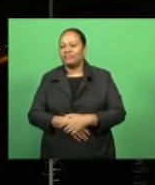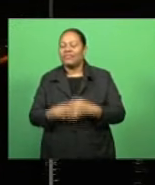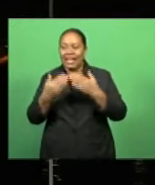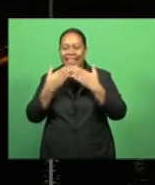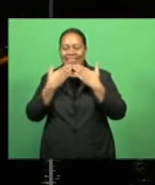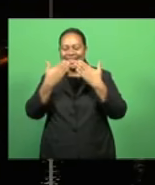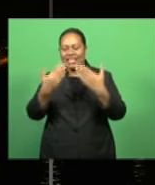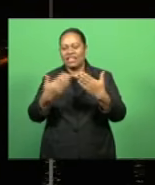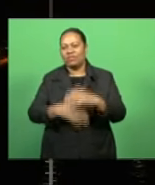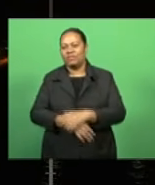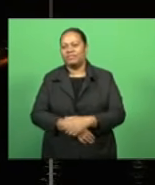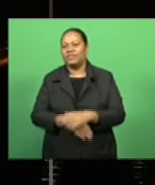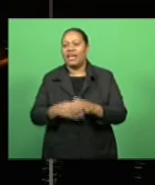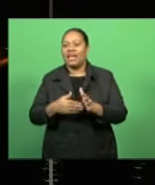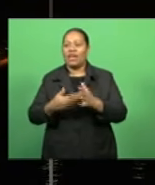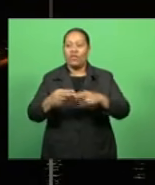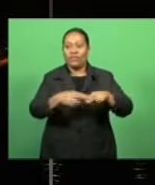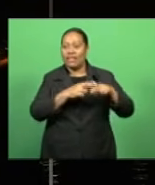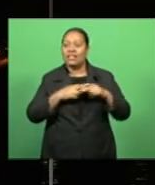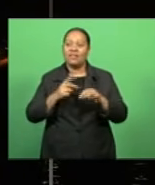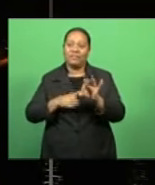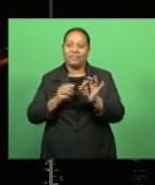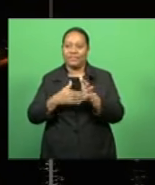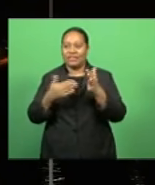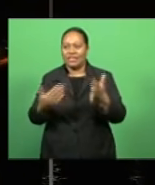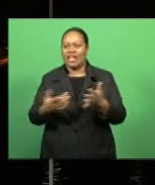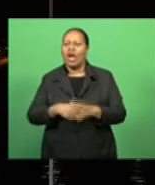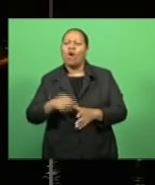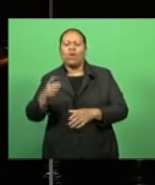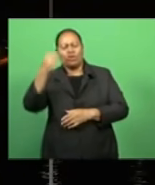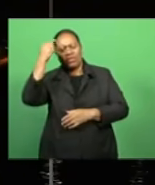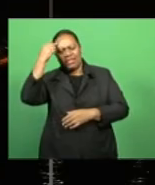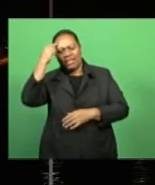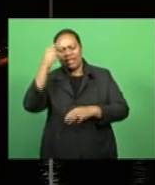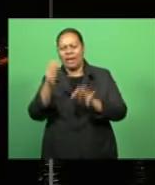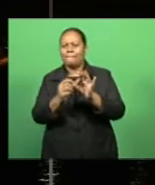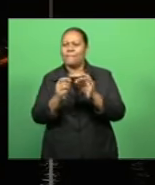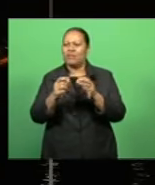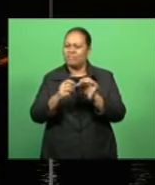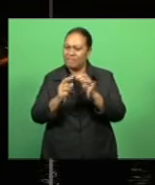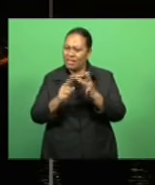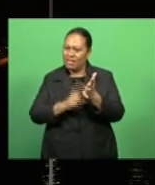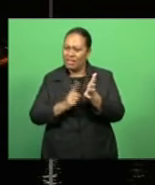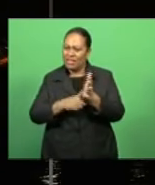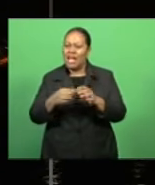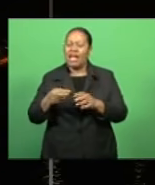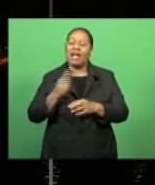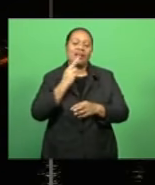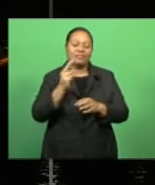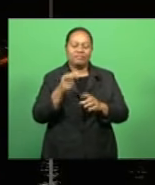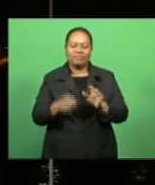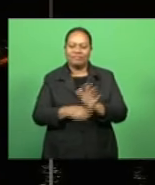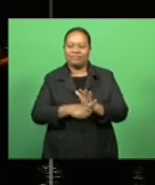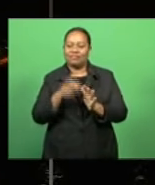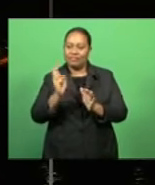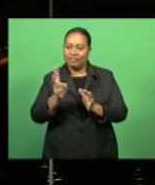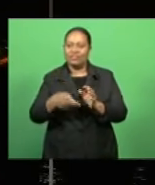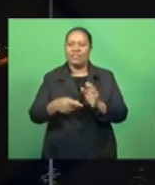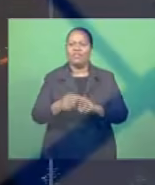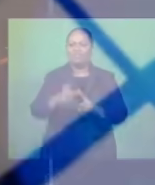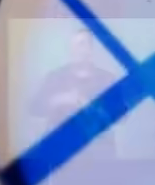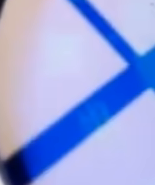that, Kritika. In Fijian Pulse tonight, we ask, what do you think of Sir Bill Beaumont's re-election as Rugby World Chair?